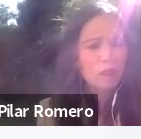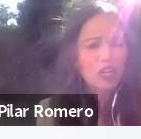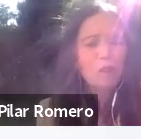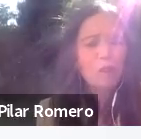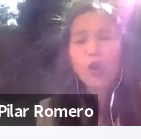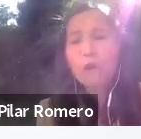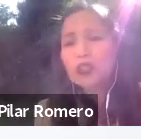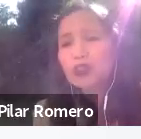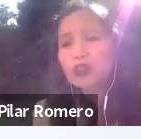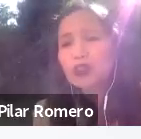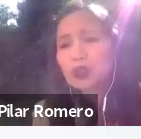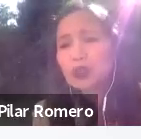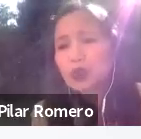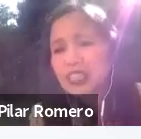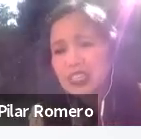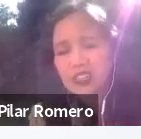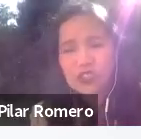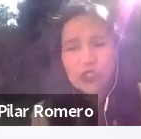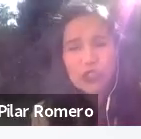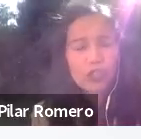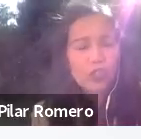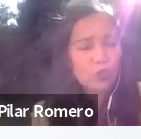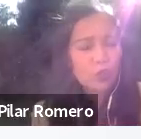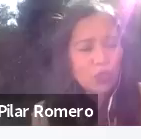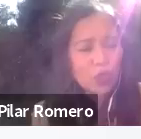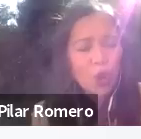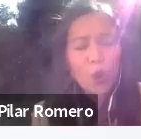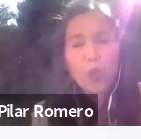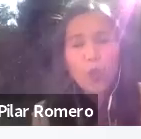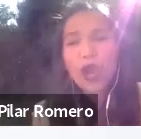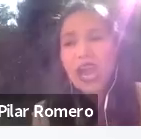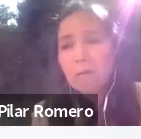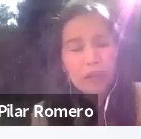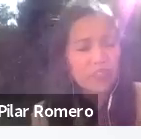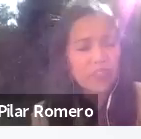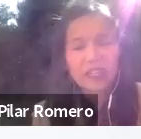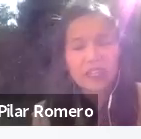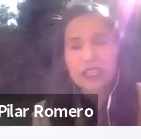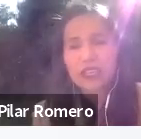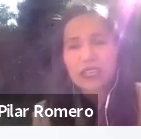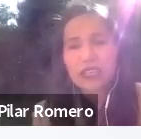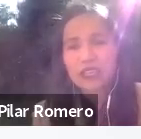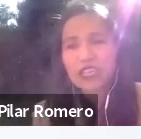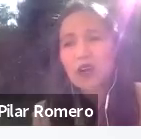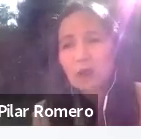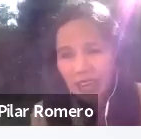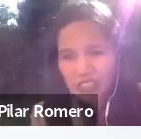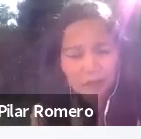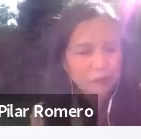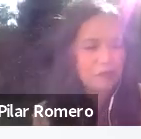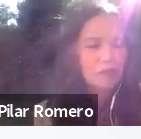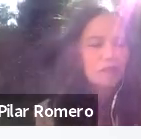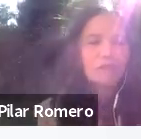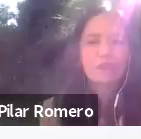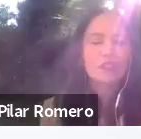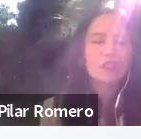engagements become opportunities to show empathy and compassion.